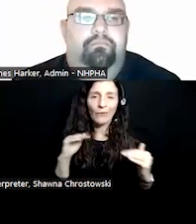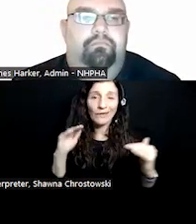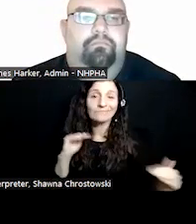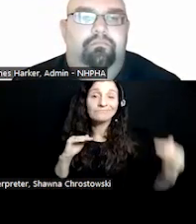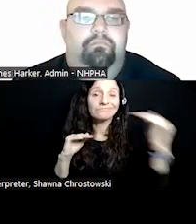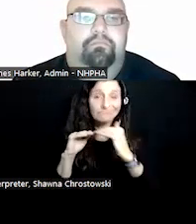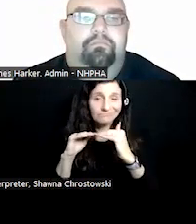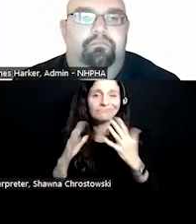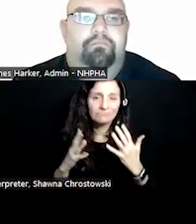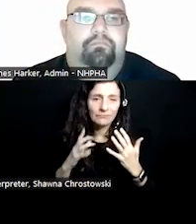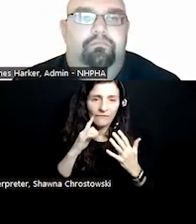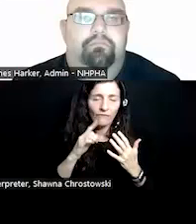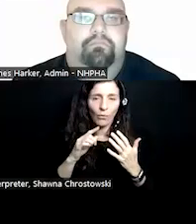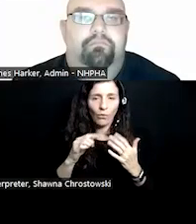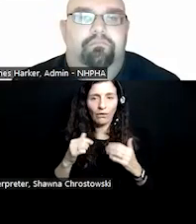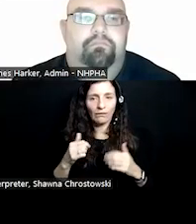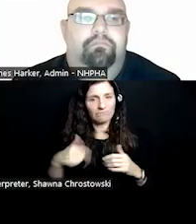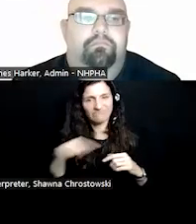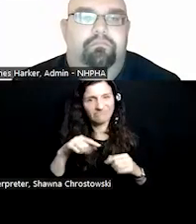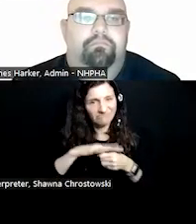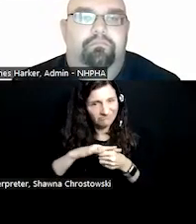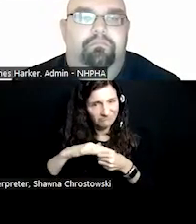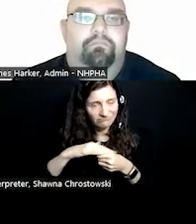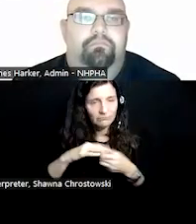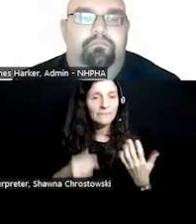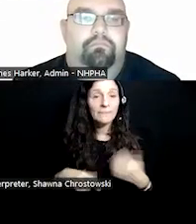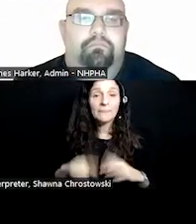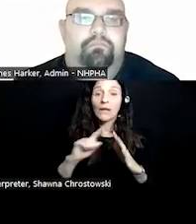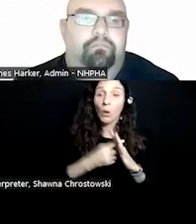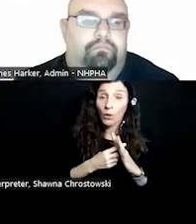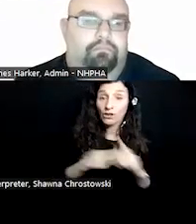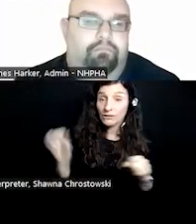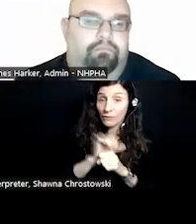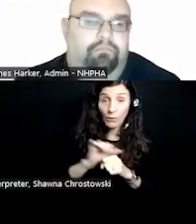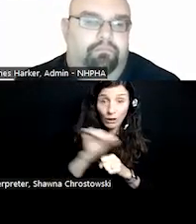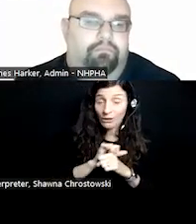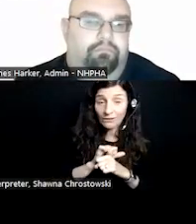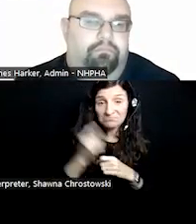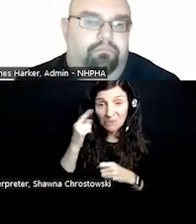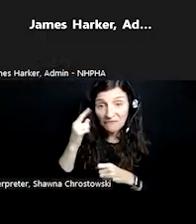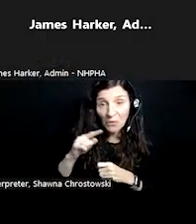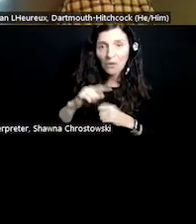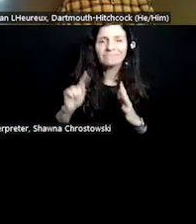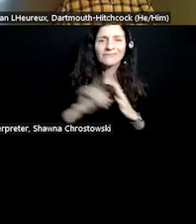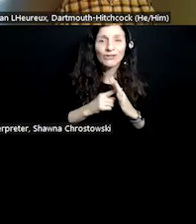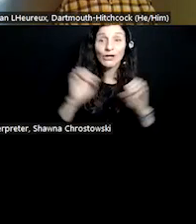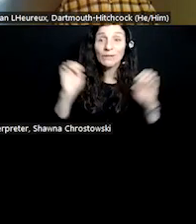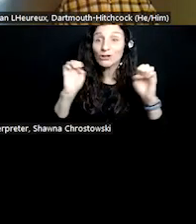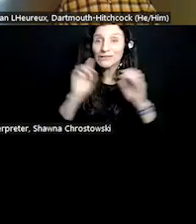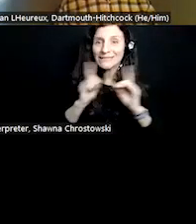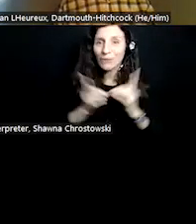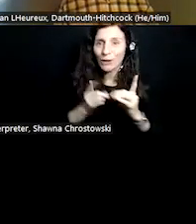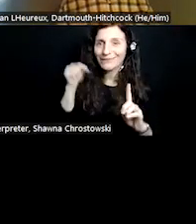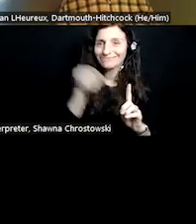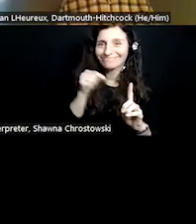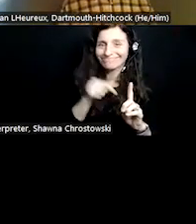So our program, the origins of this work at Dartmouth Health really started in the emergency department.